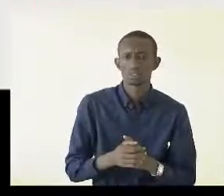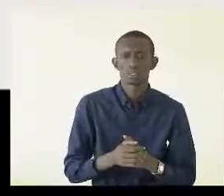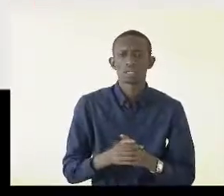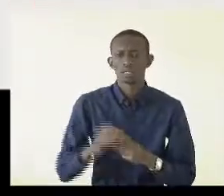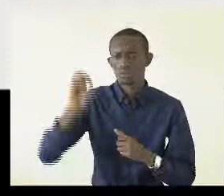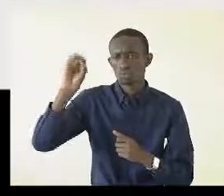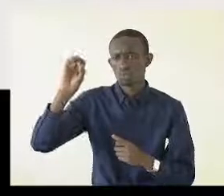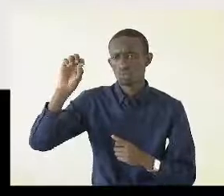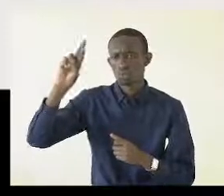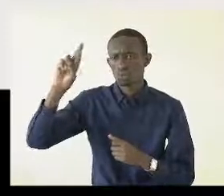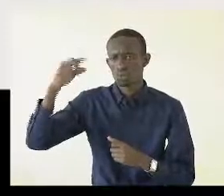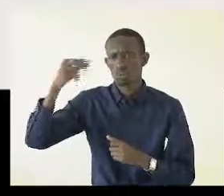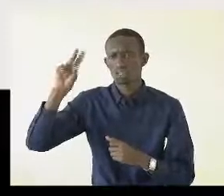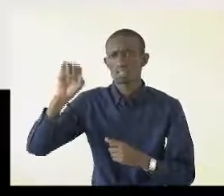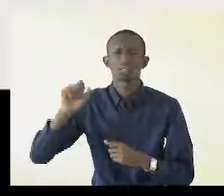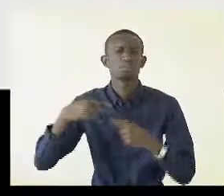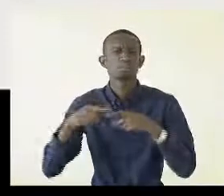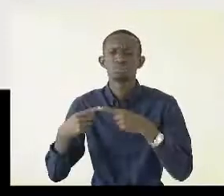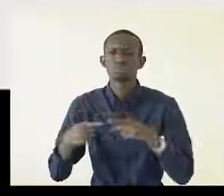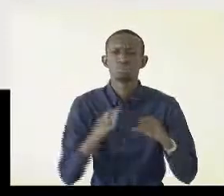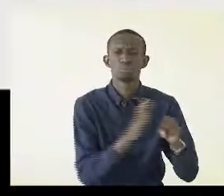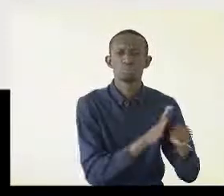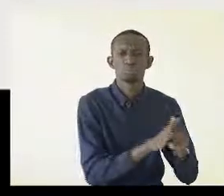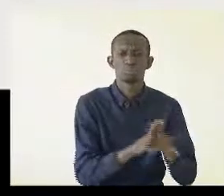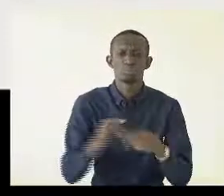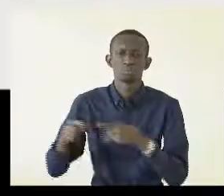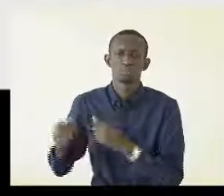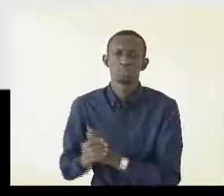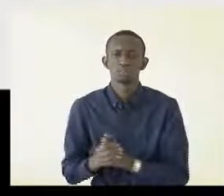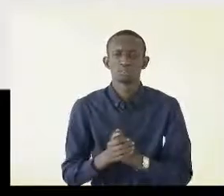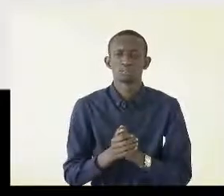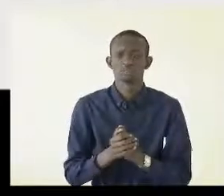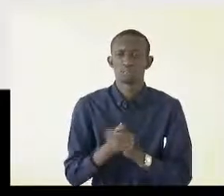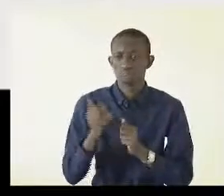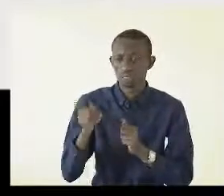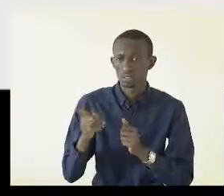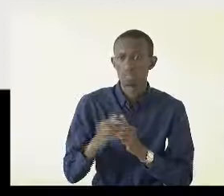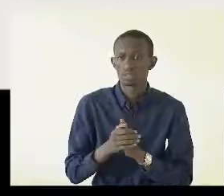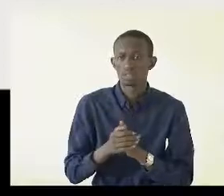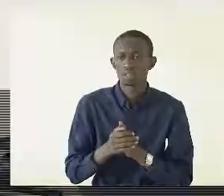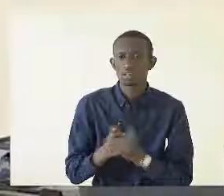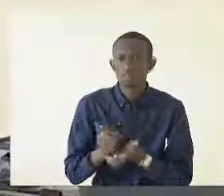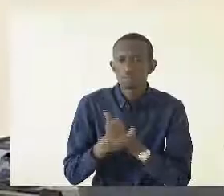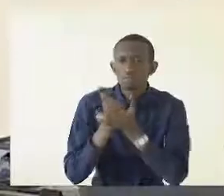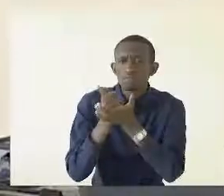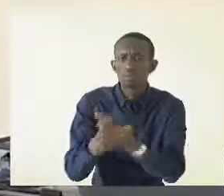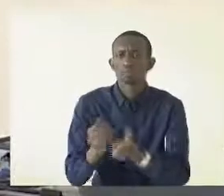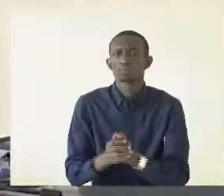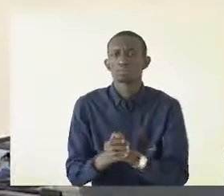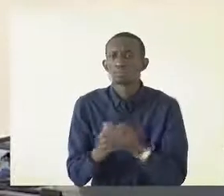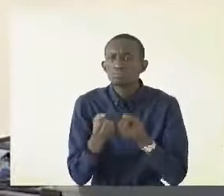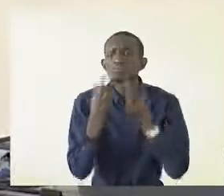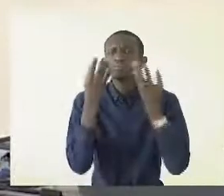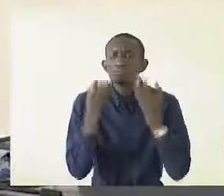stems, leaves, flowers, and roots. Those are organs that make